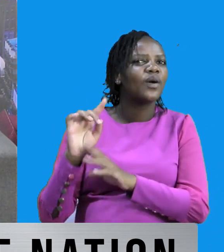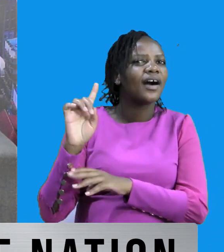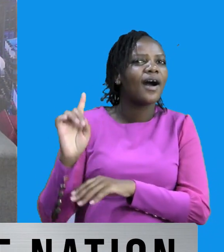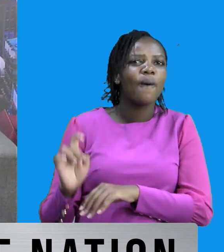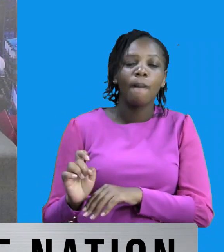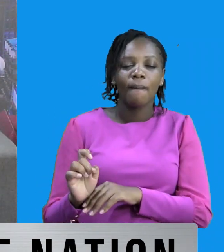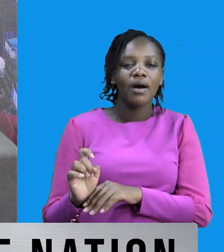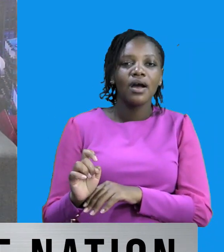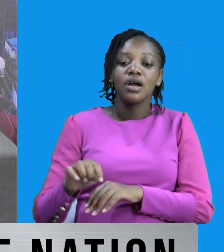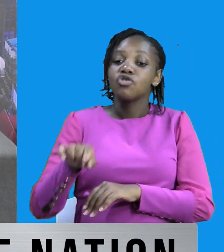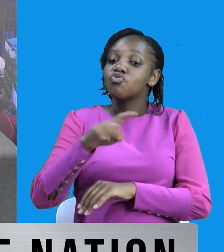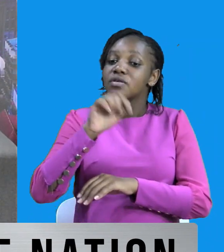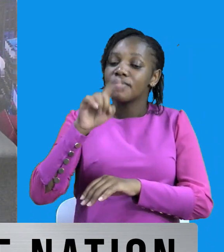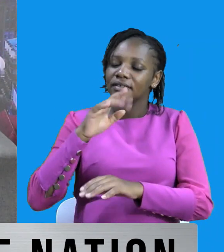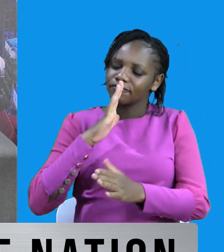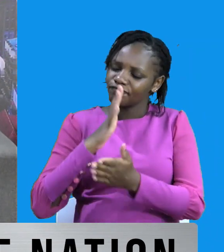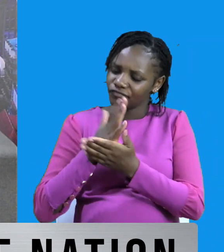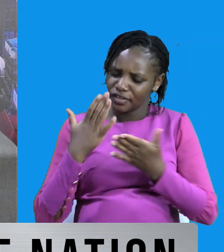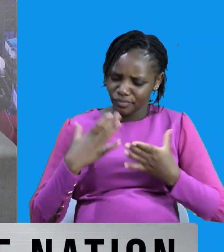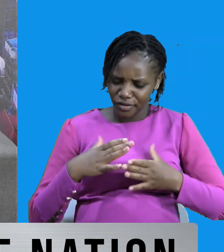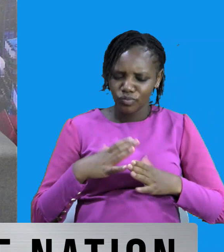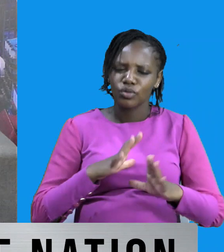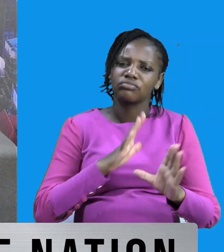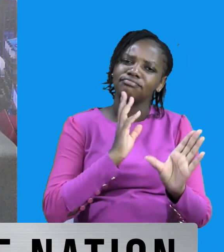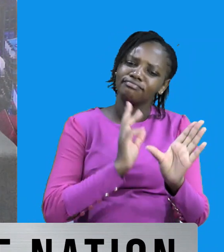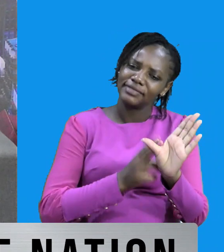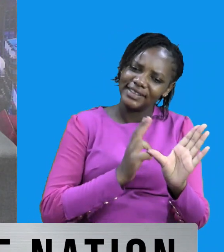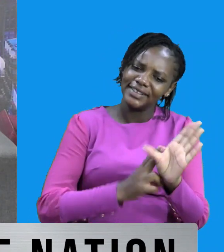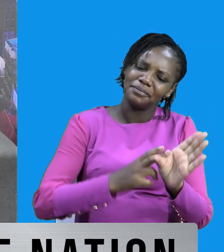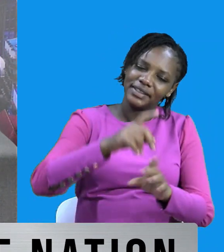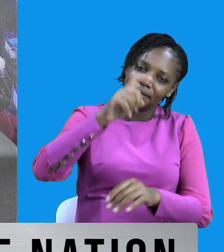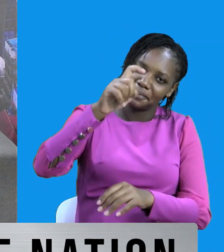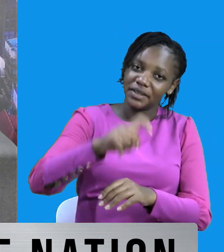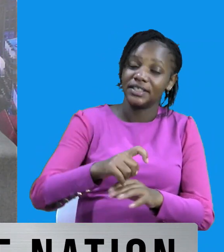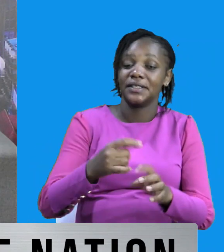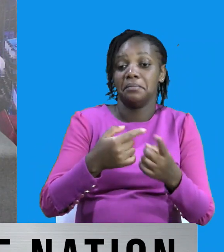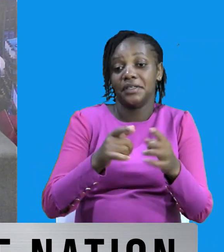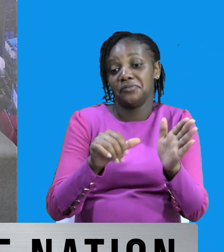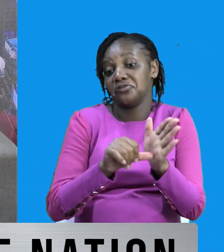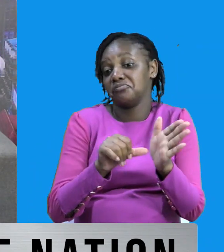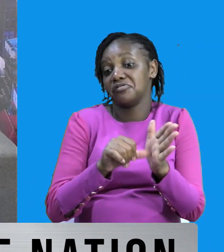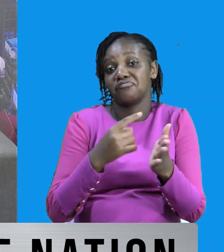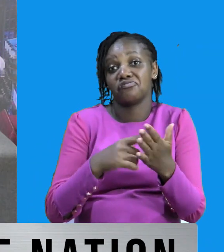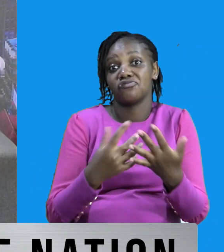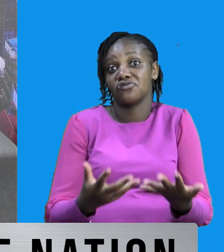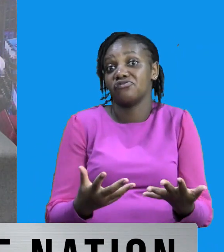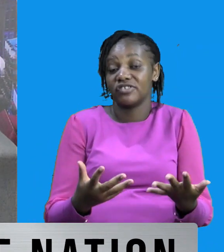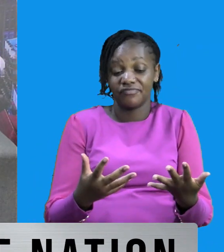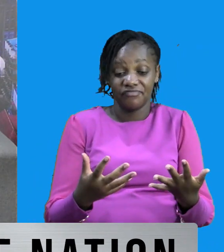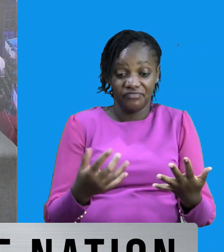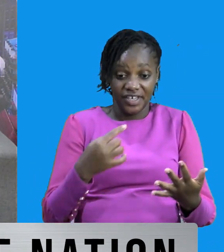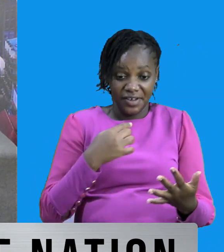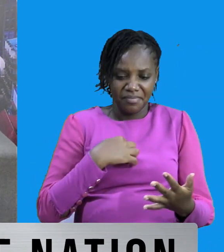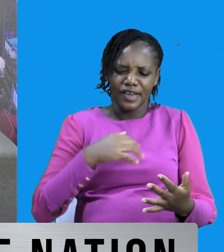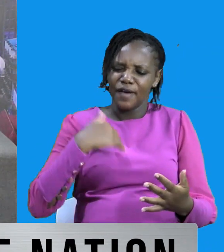must have a say. Jonah, the problem that we have is that, for me, I've